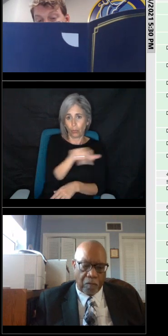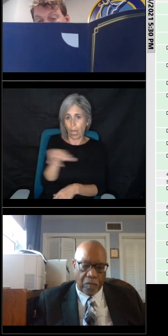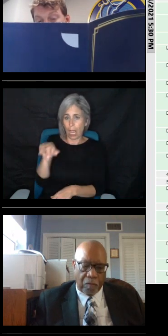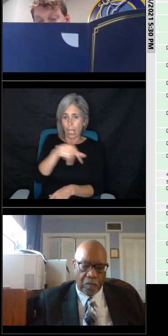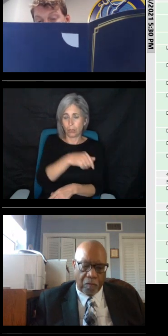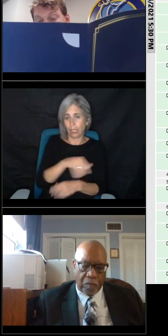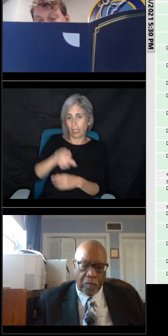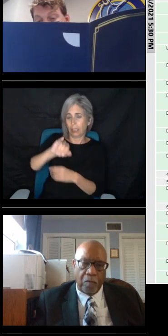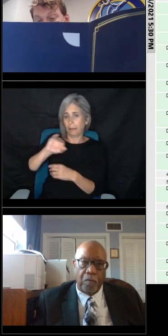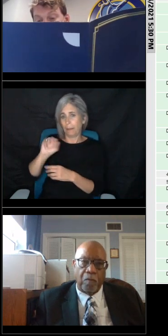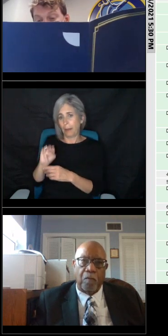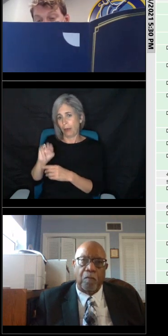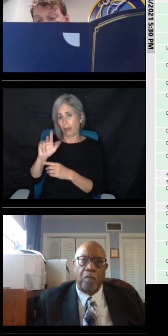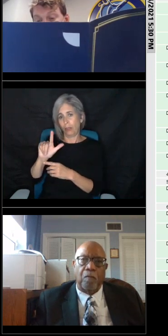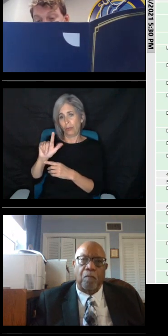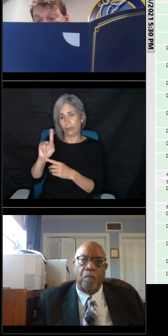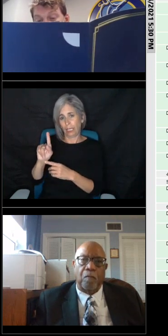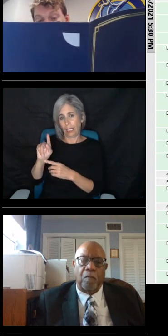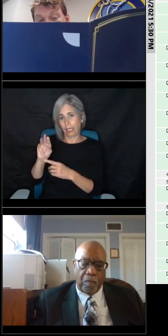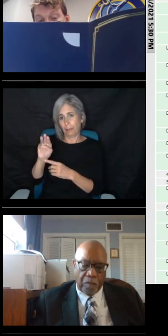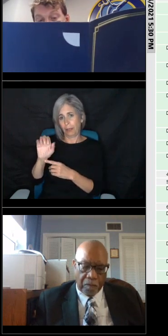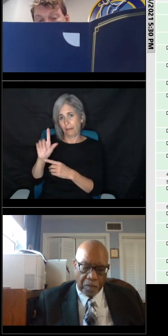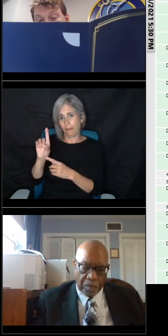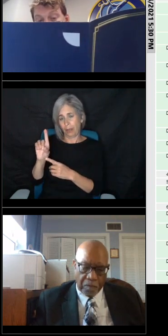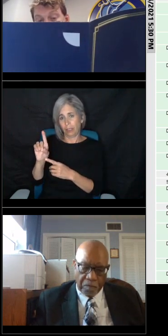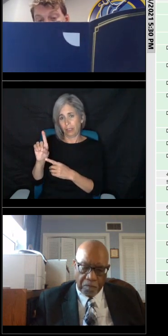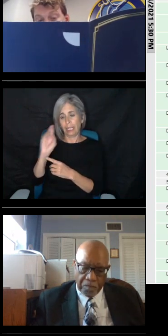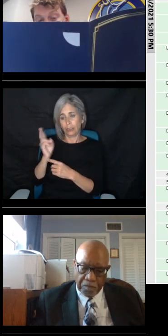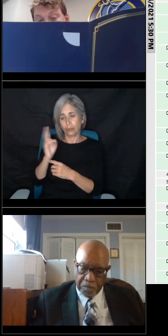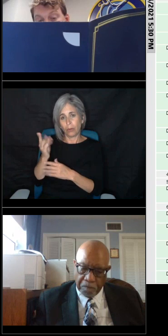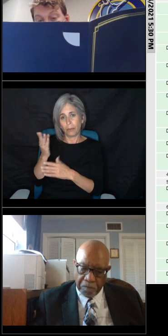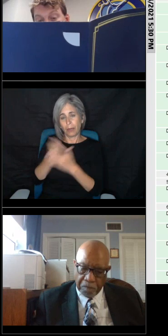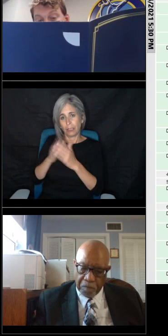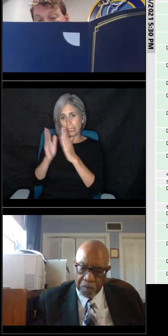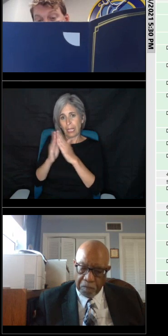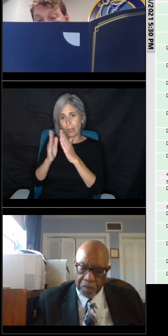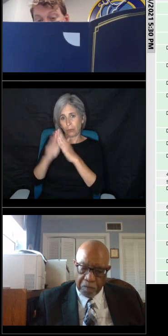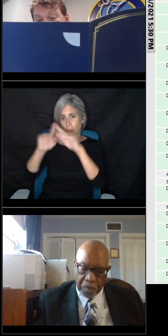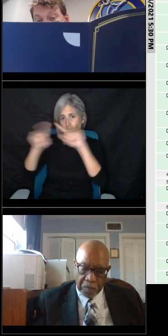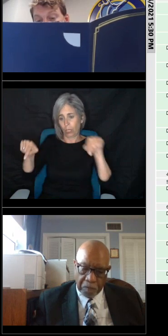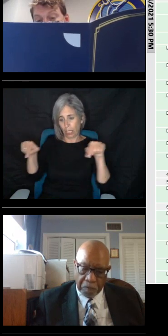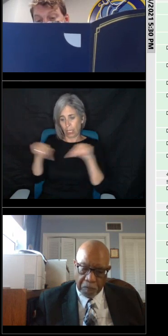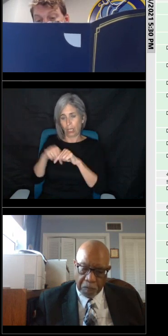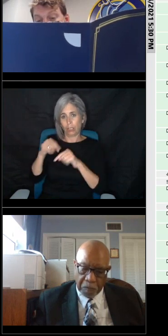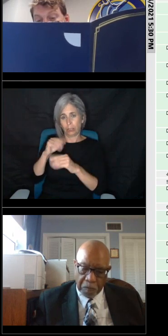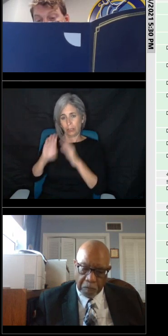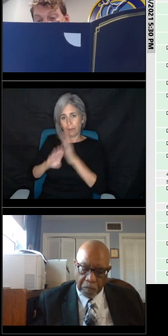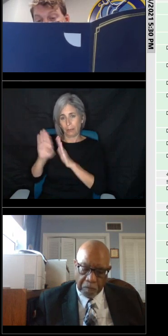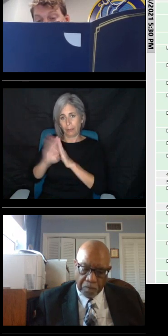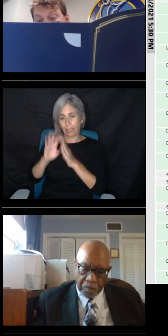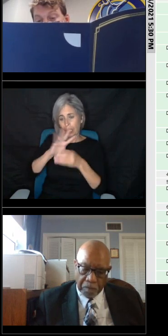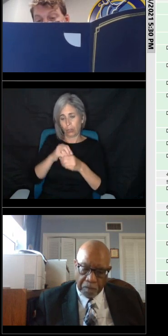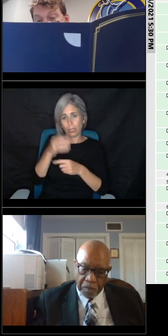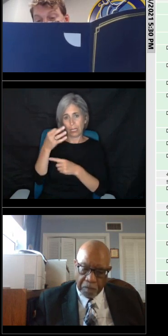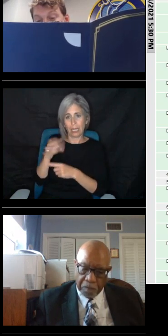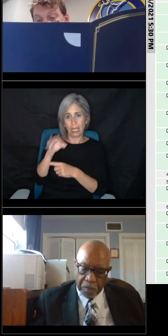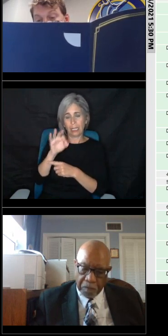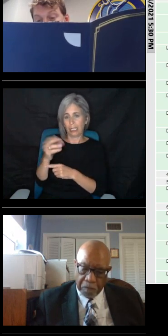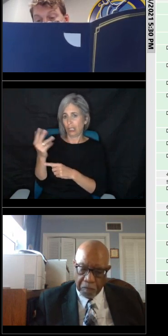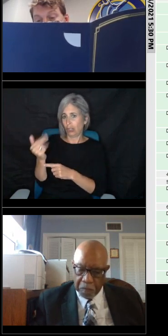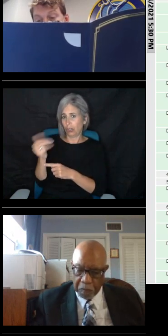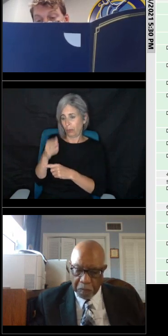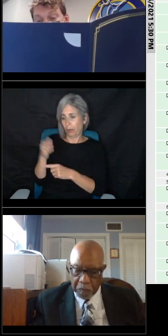Boulevard, and integration of historic elements into the Town Square redevelopment project, including the 1913 Boynton School and